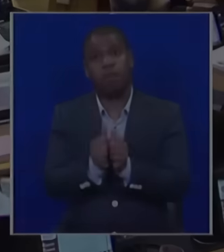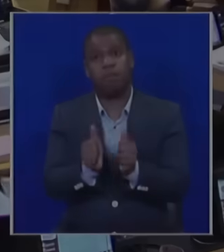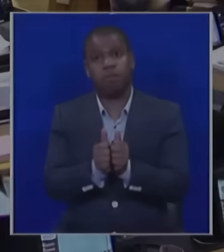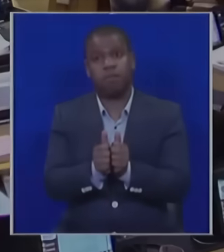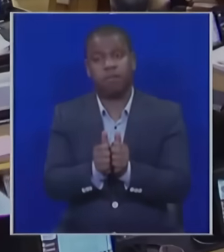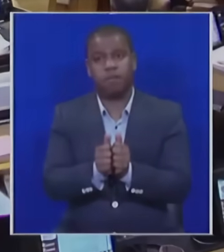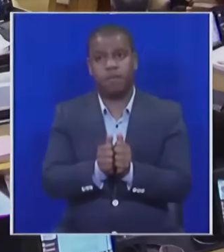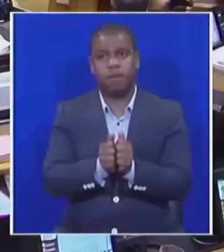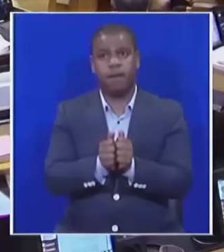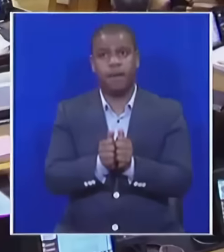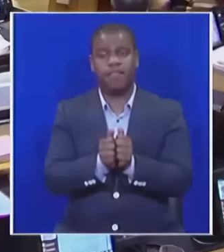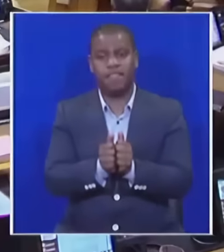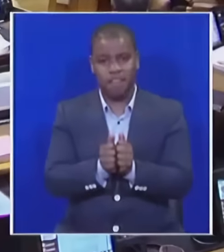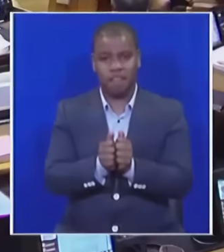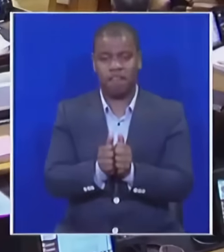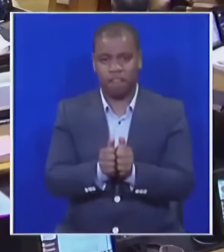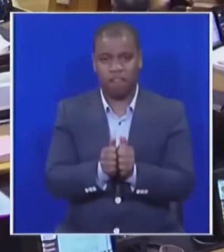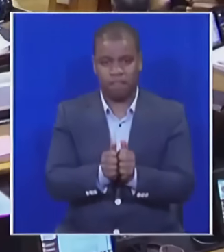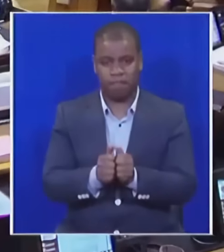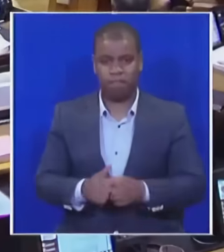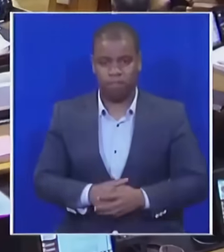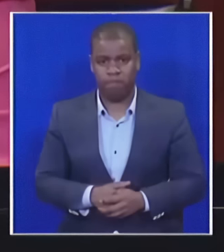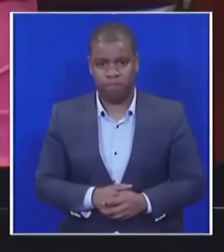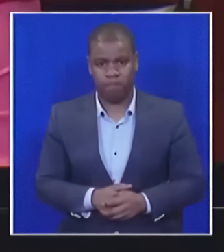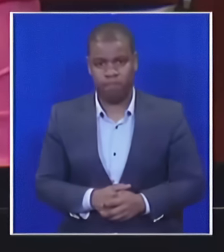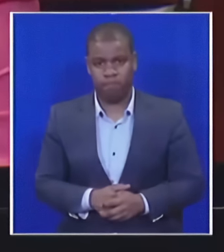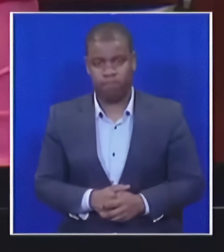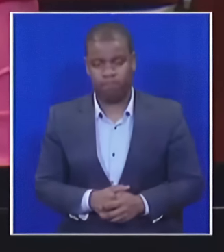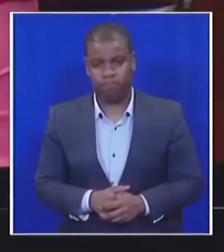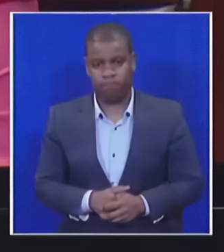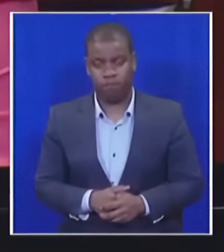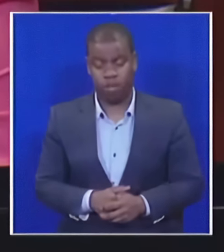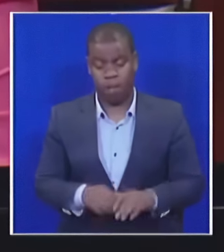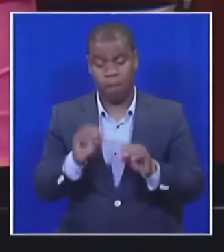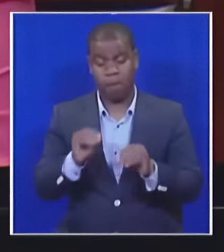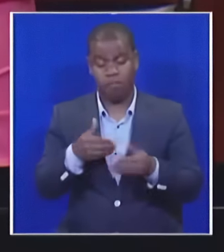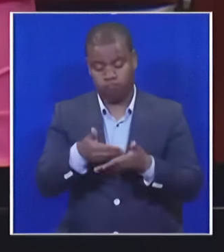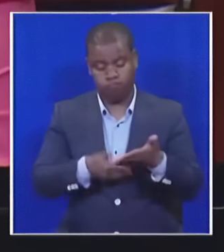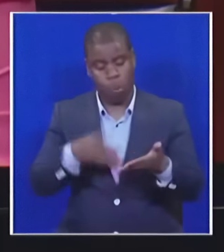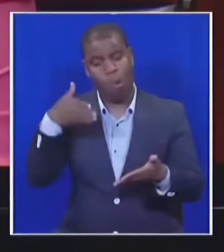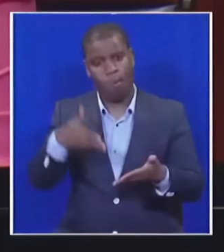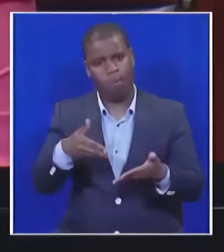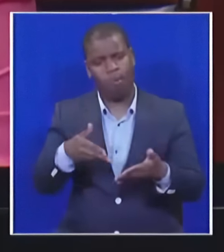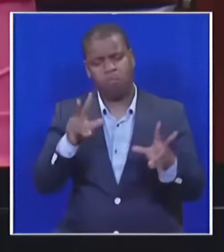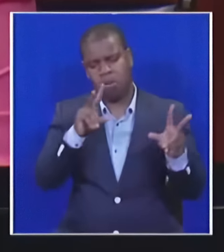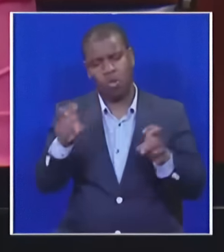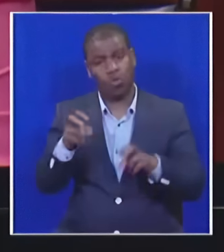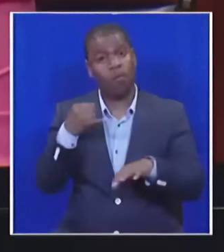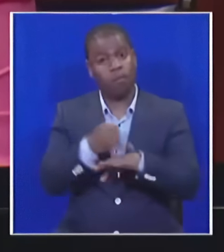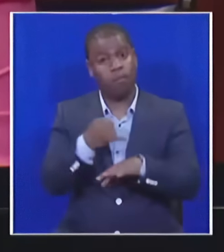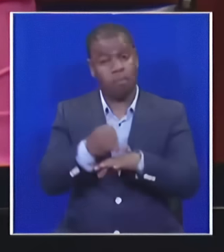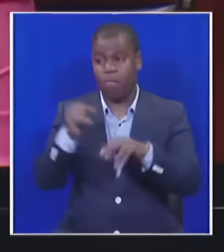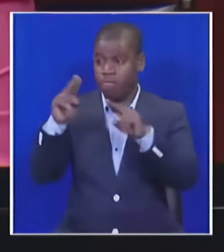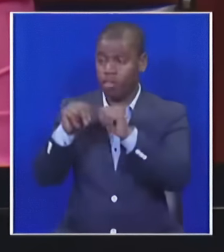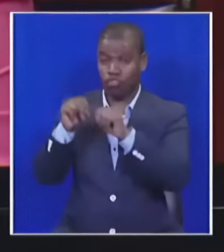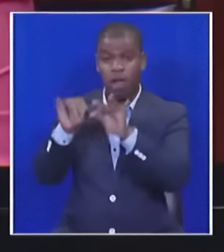The next item on the order paper is a debate on an urgent matter of national